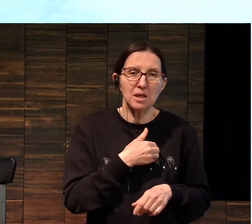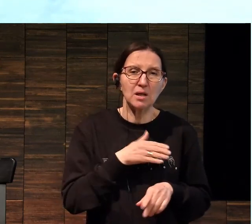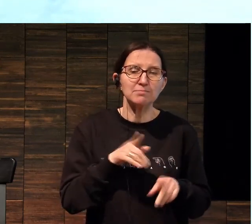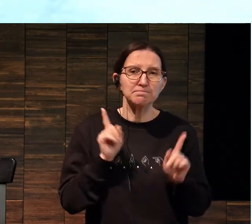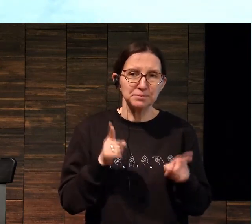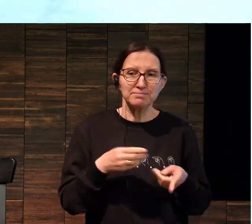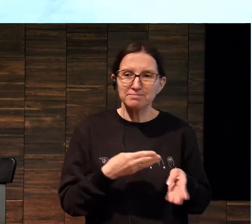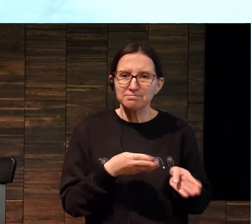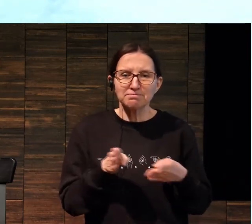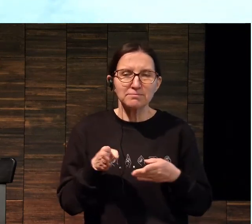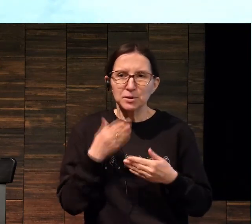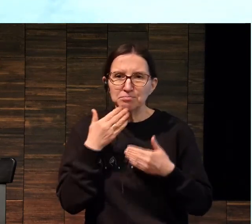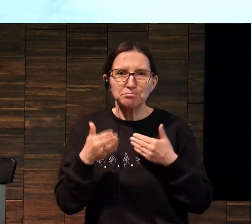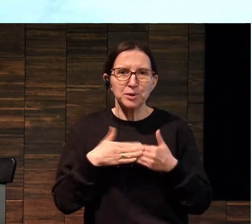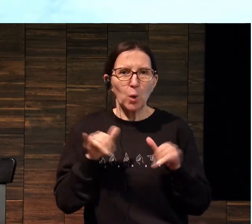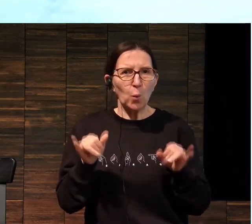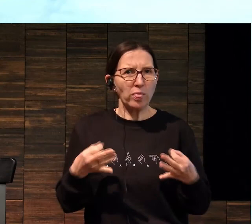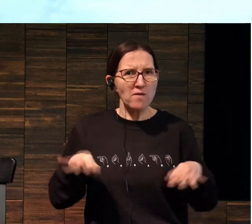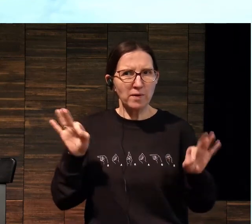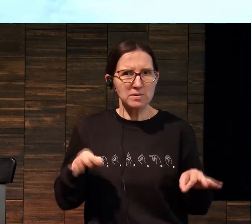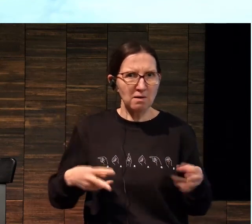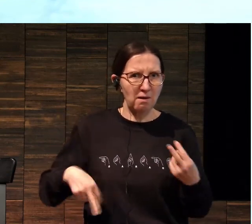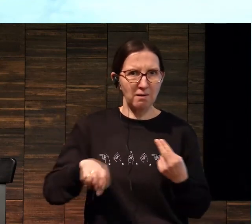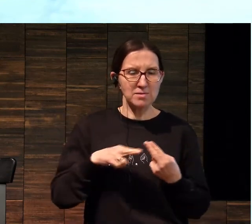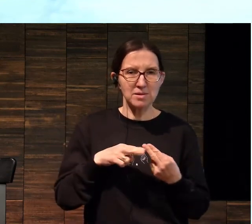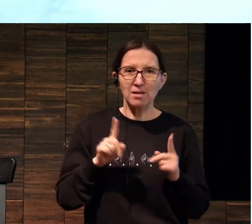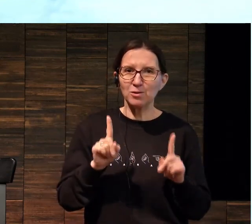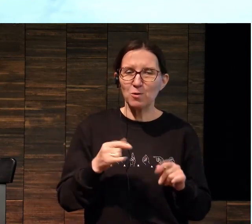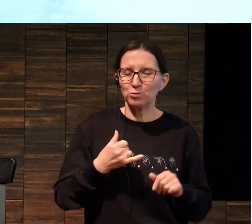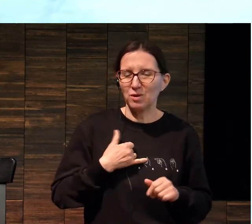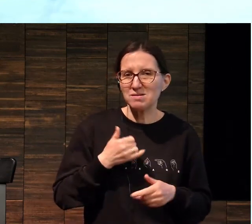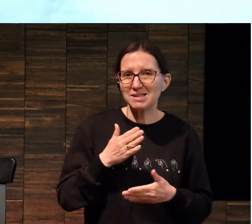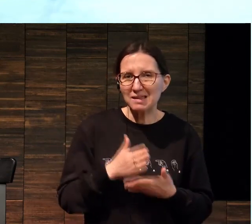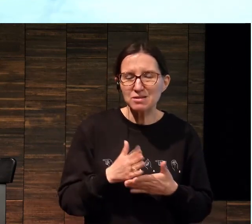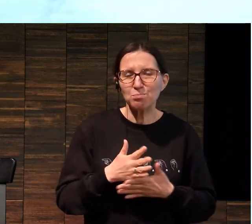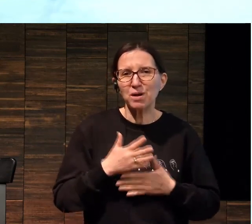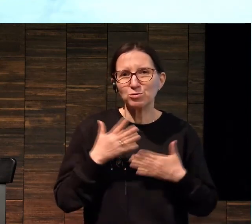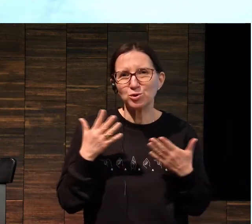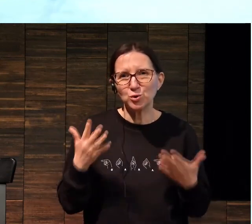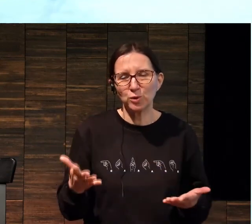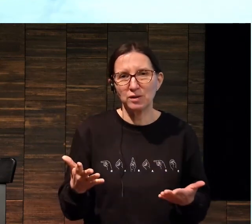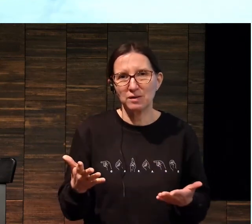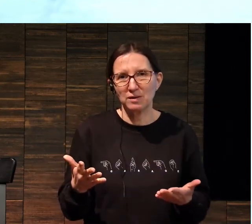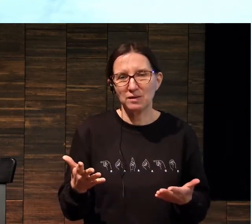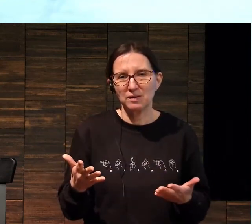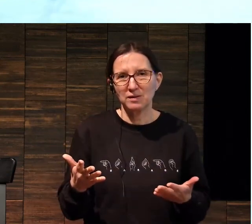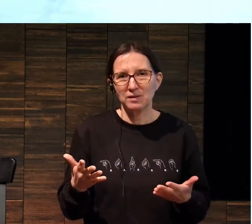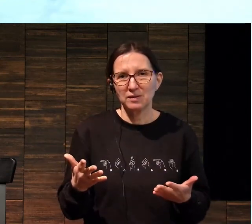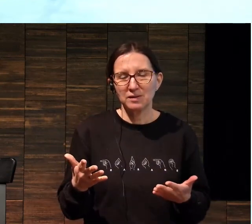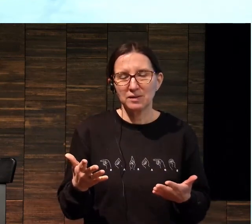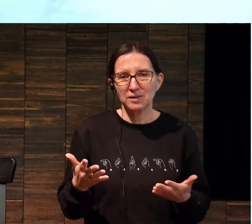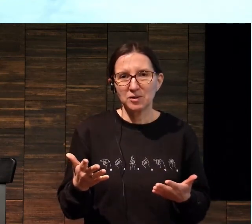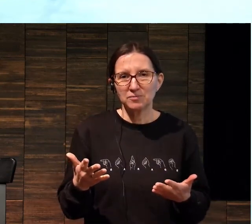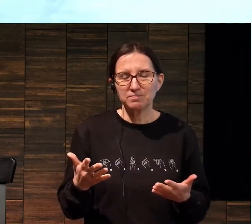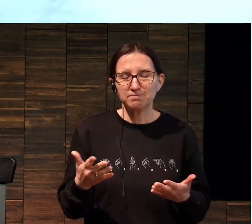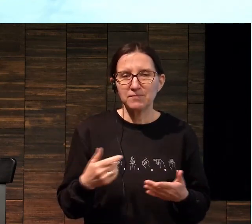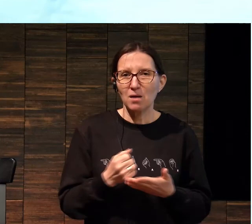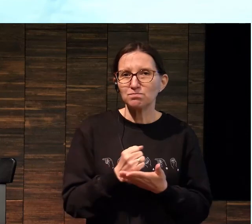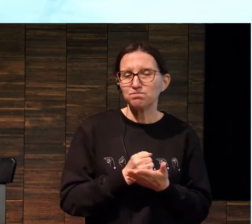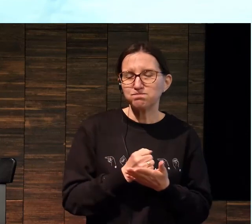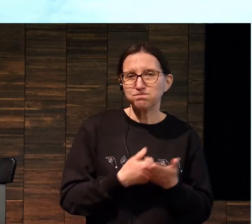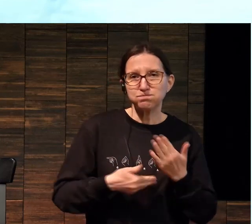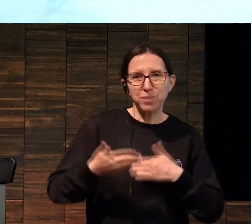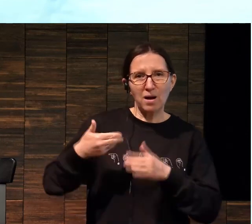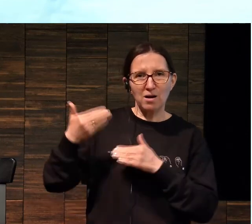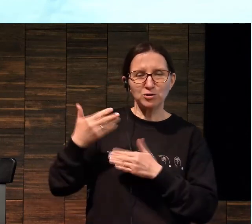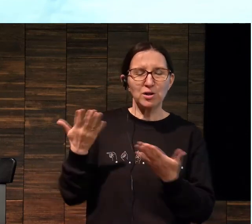certain stage of our development where we are aiming for universal design, for universality in what we